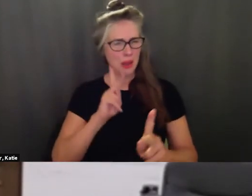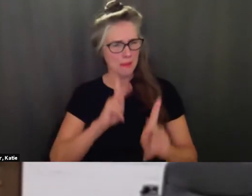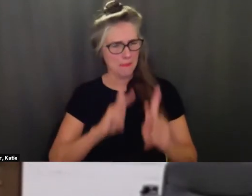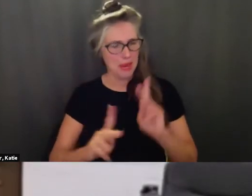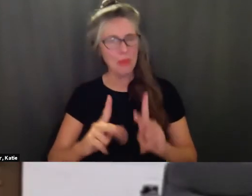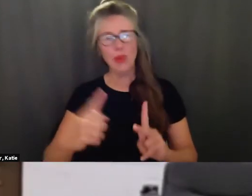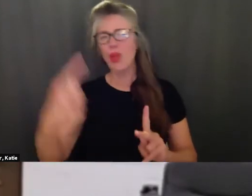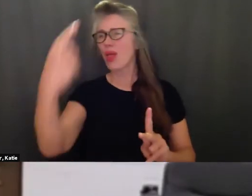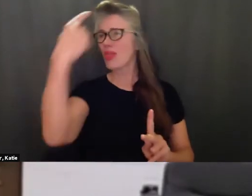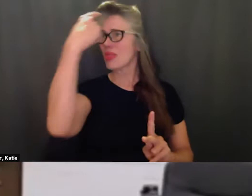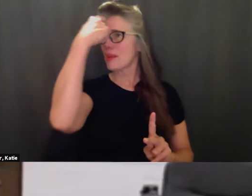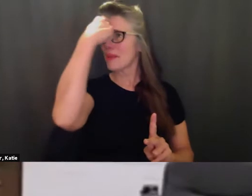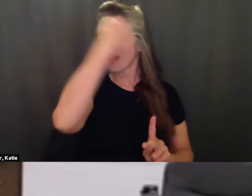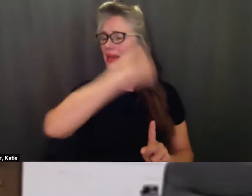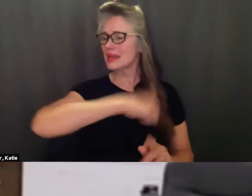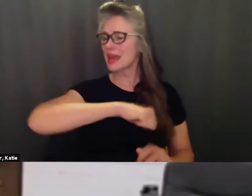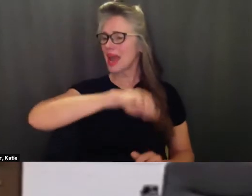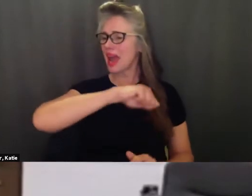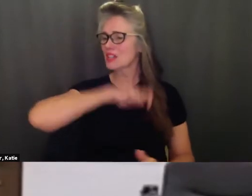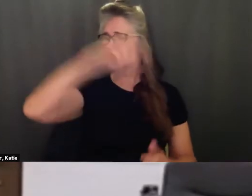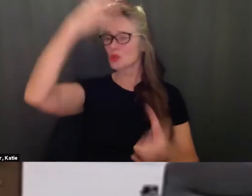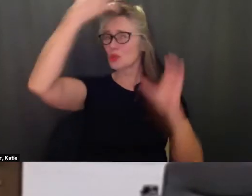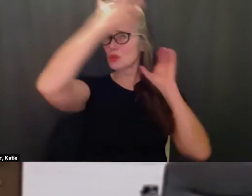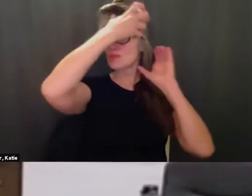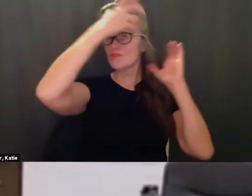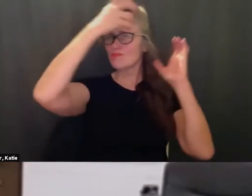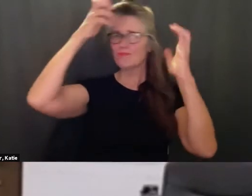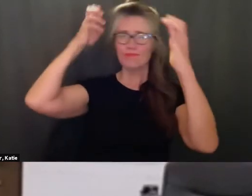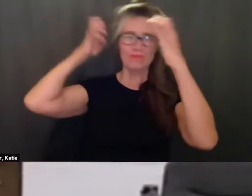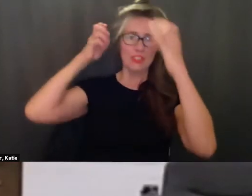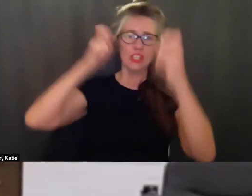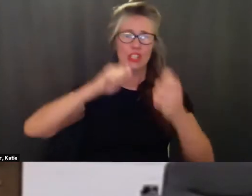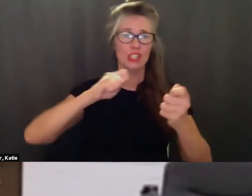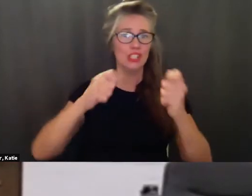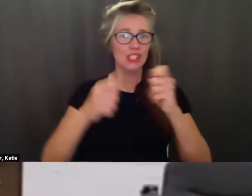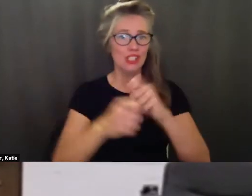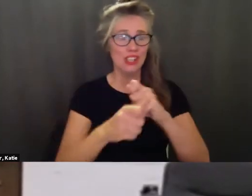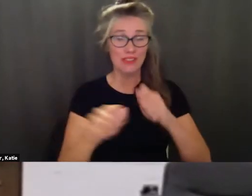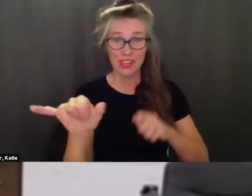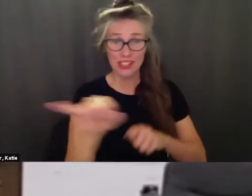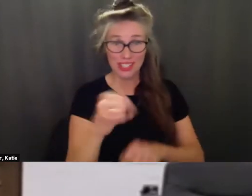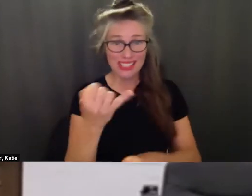mindset. Like you saw with this Institute of Learning for